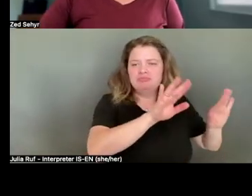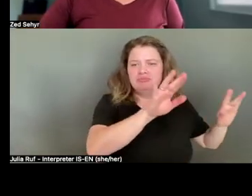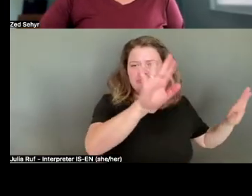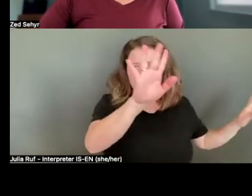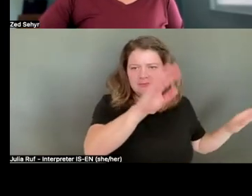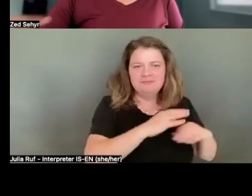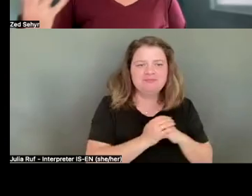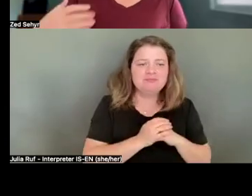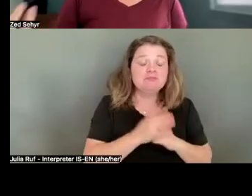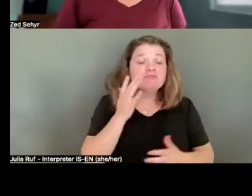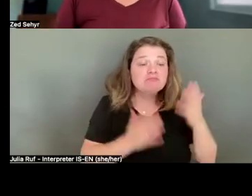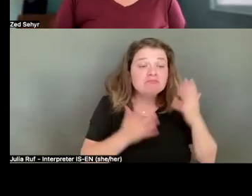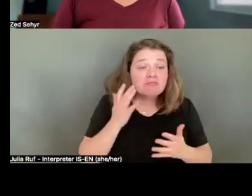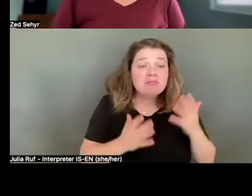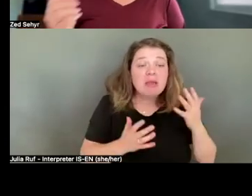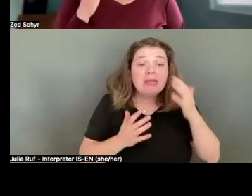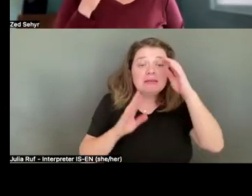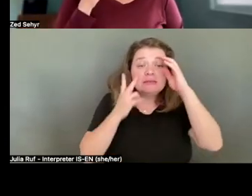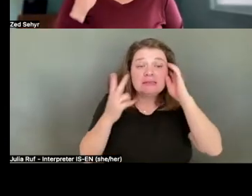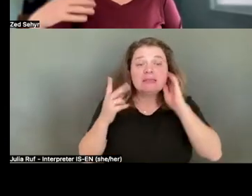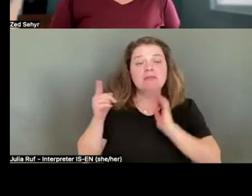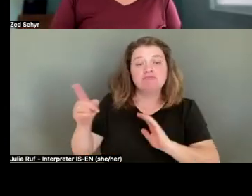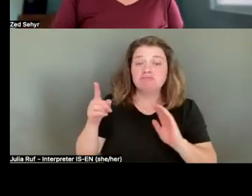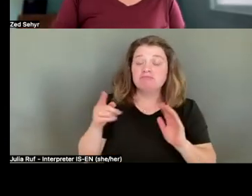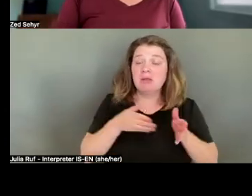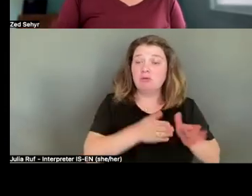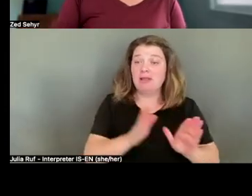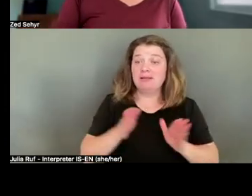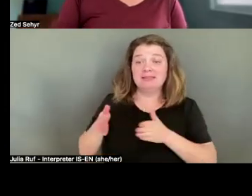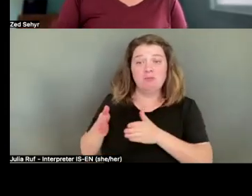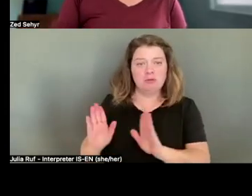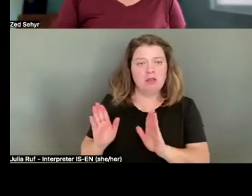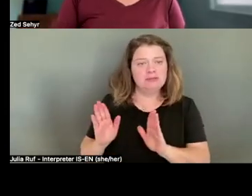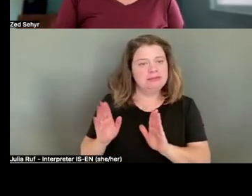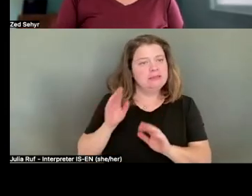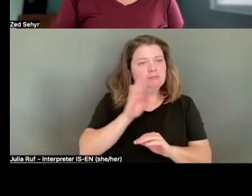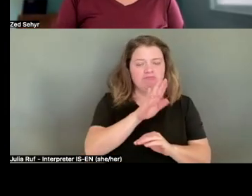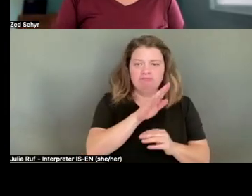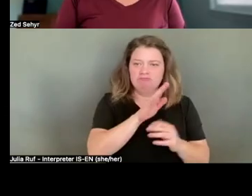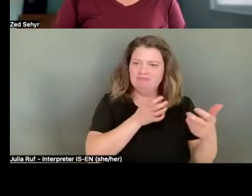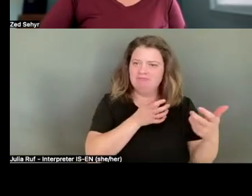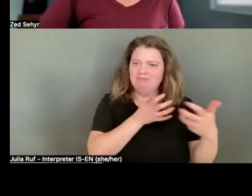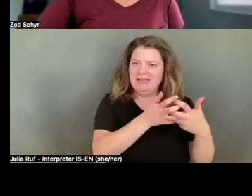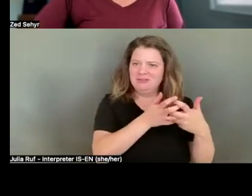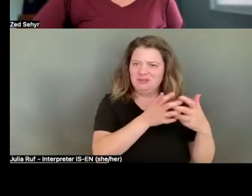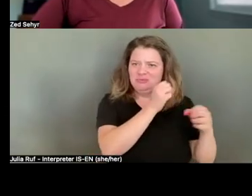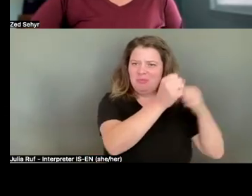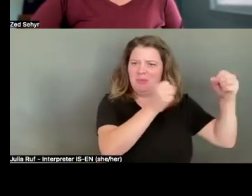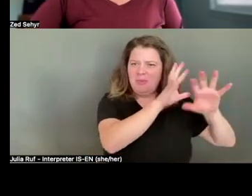networks are optimized for modality-specific demands and may be shaped by other organizing principles like iconicity.